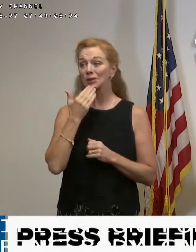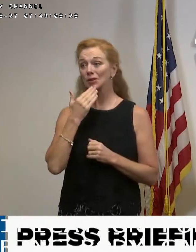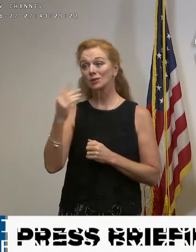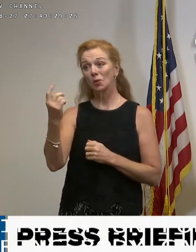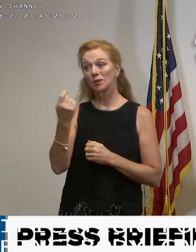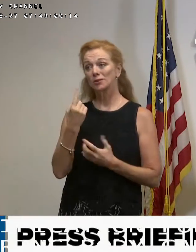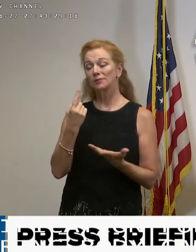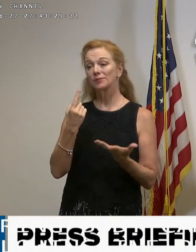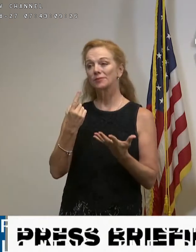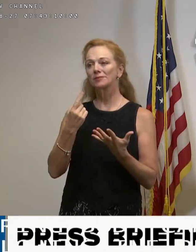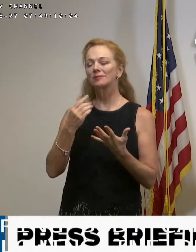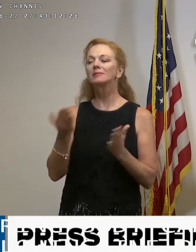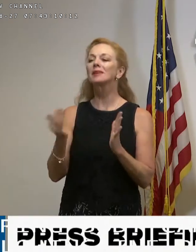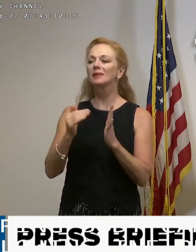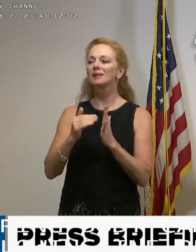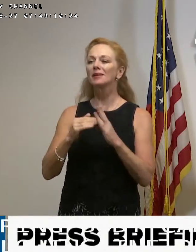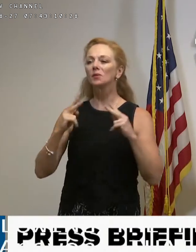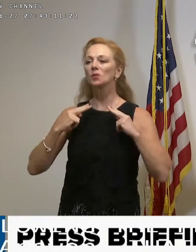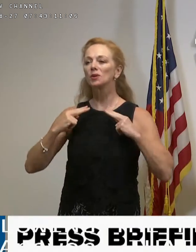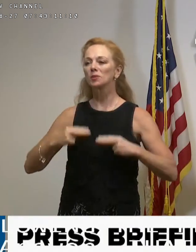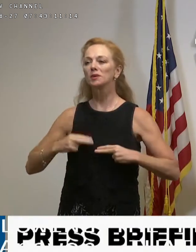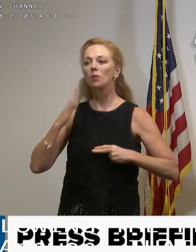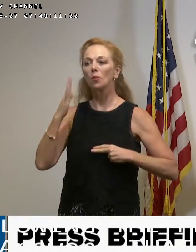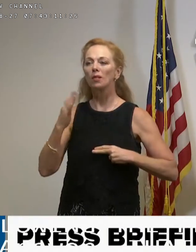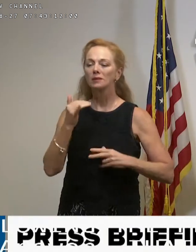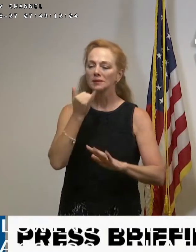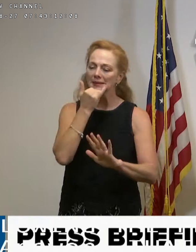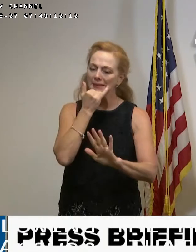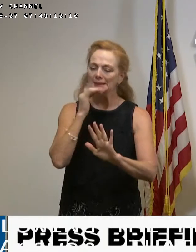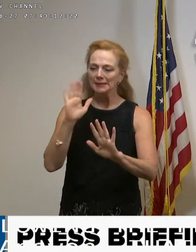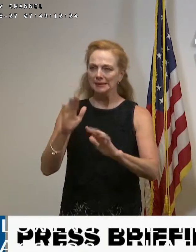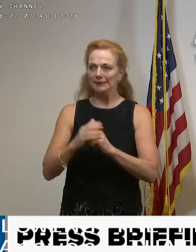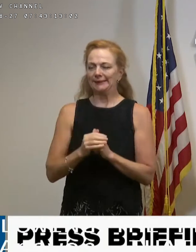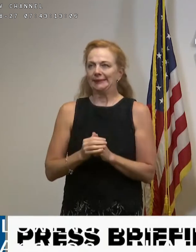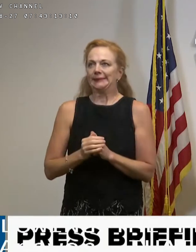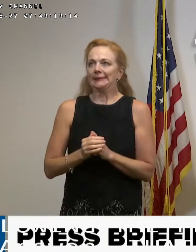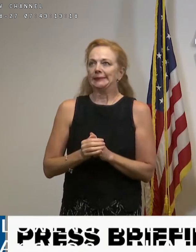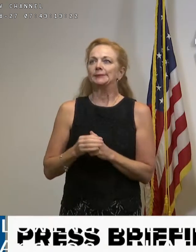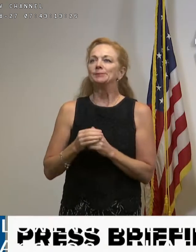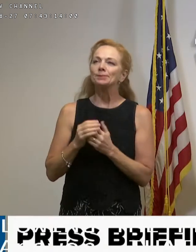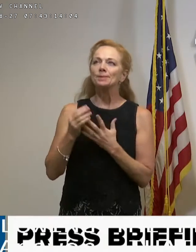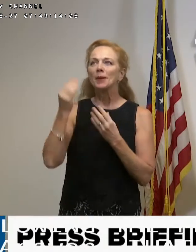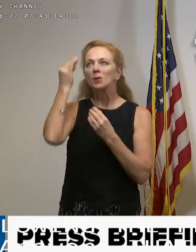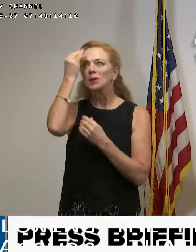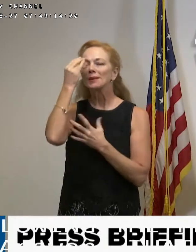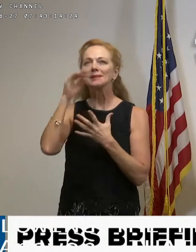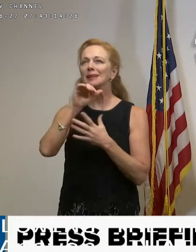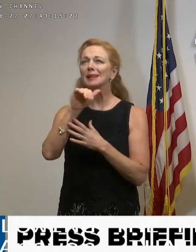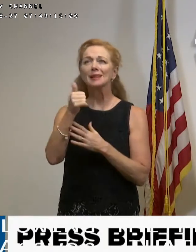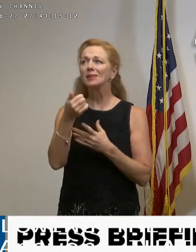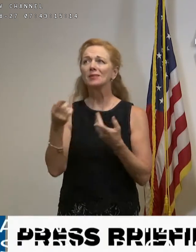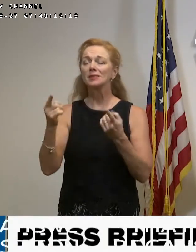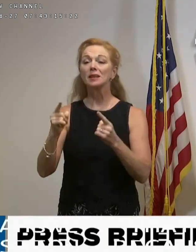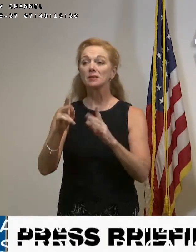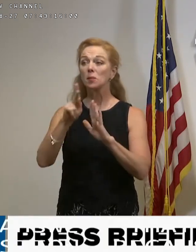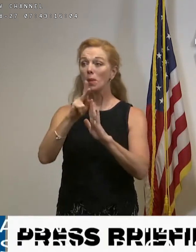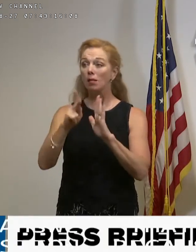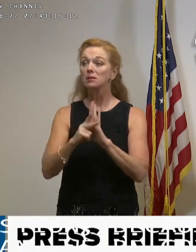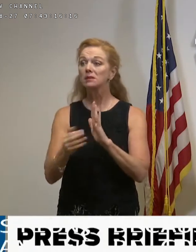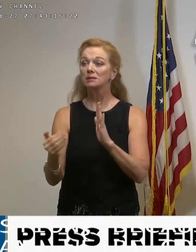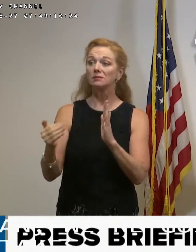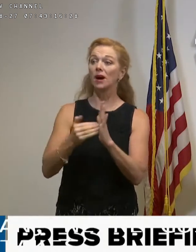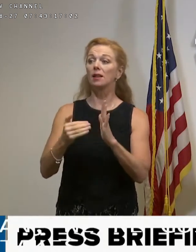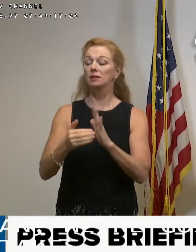because, again, we're human. We're going to make mistakes. So we look at it as if any other event. It's a